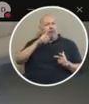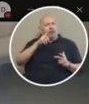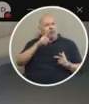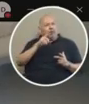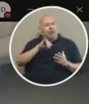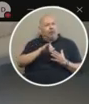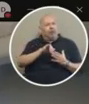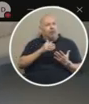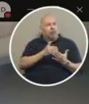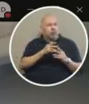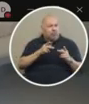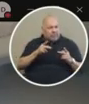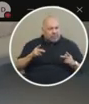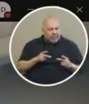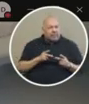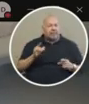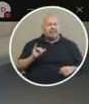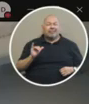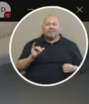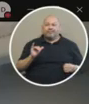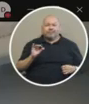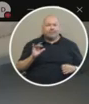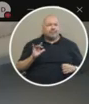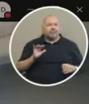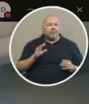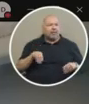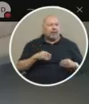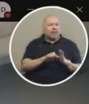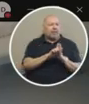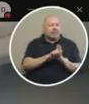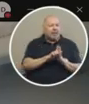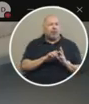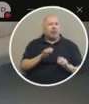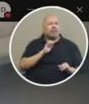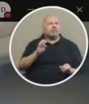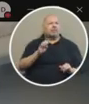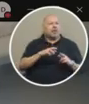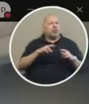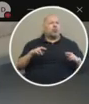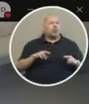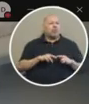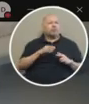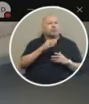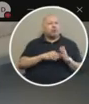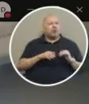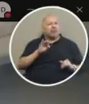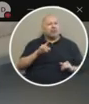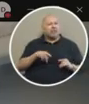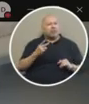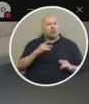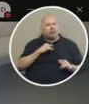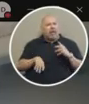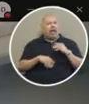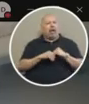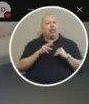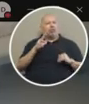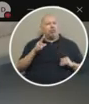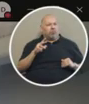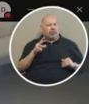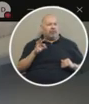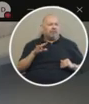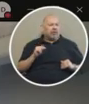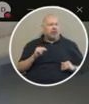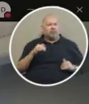lines of new facilities, such as, to give you an example, like the Eastside Regional Park Phase 2 is going to be adding 3 flat